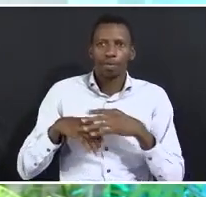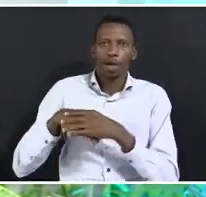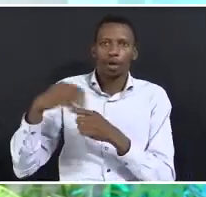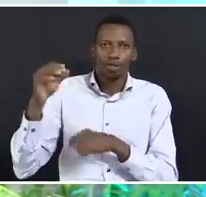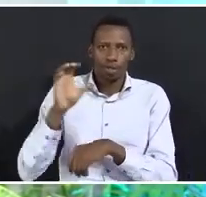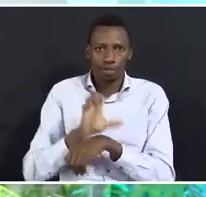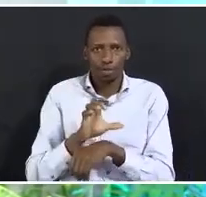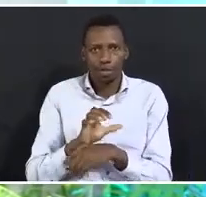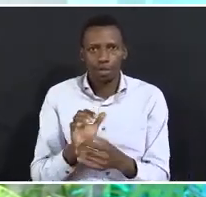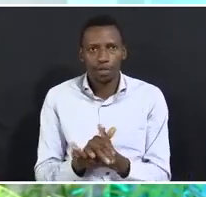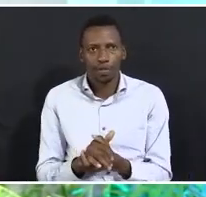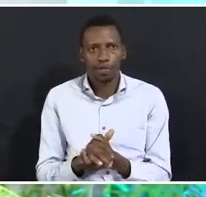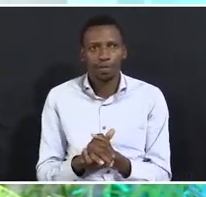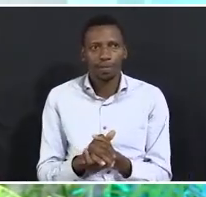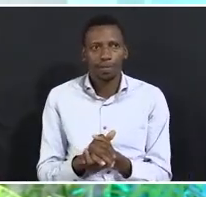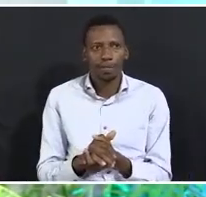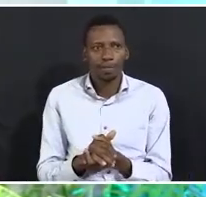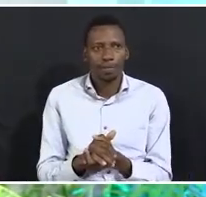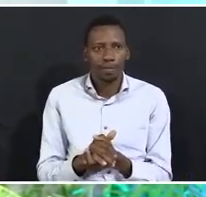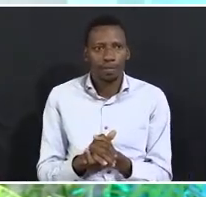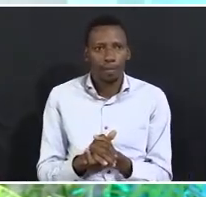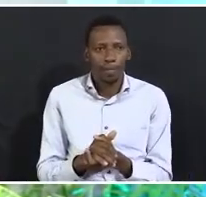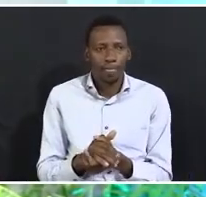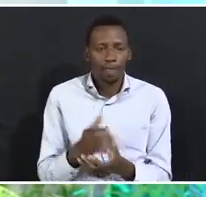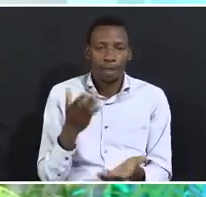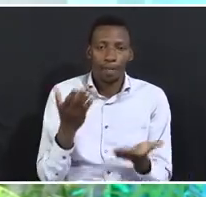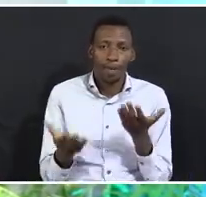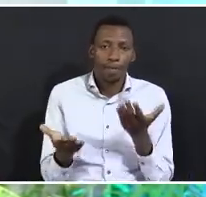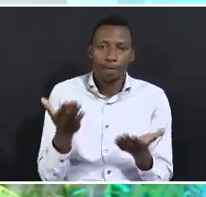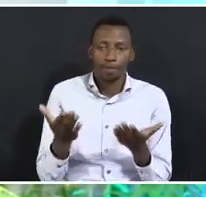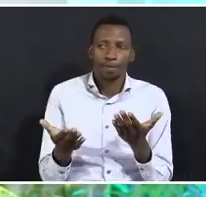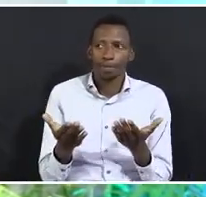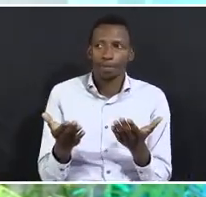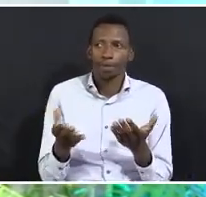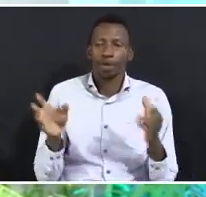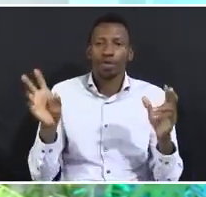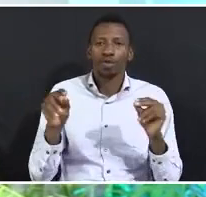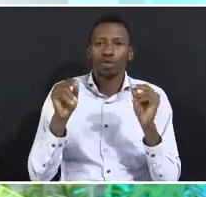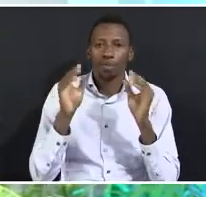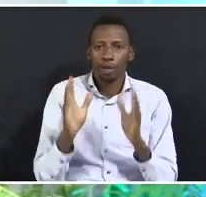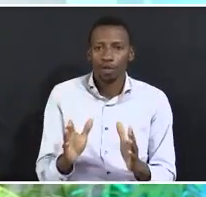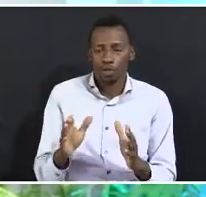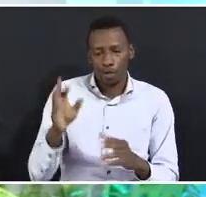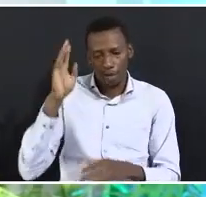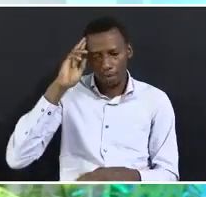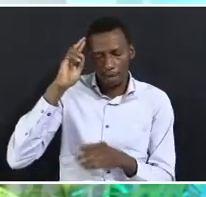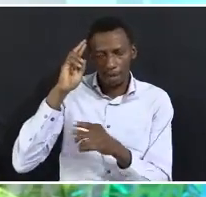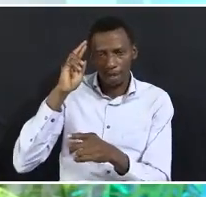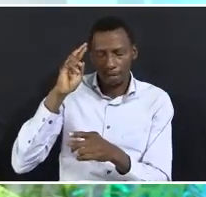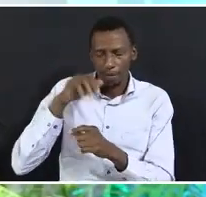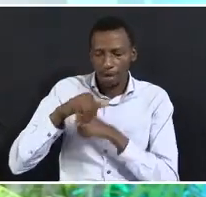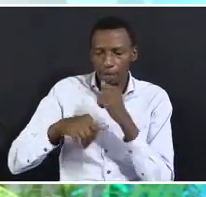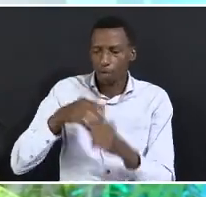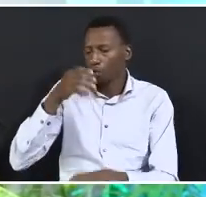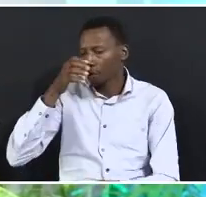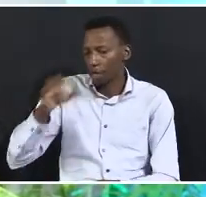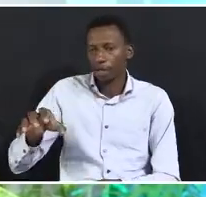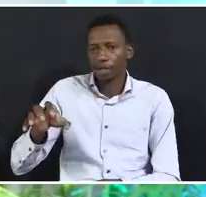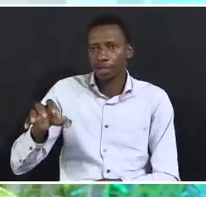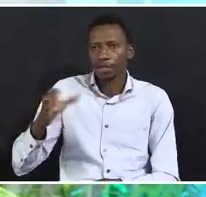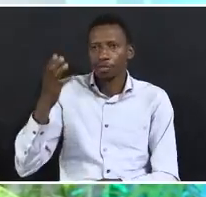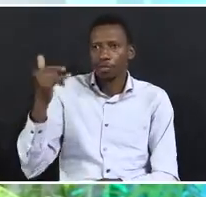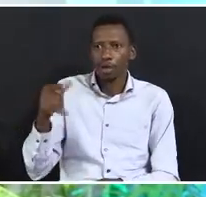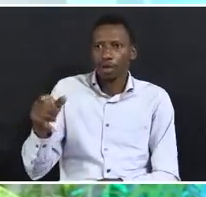compound. Maybe no one reminded him of the curse because Eel